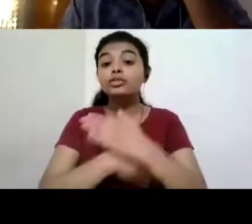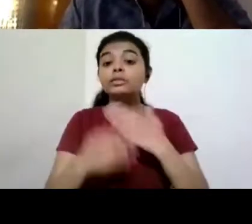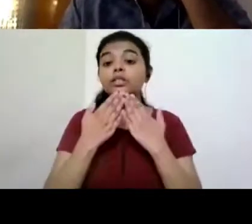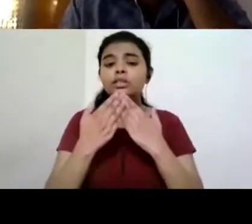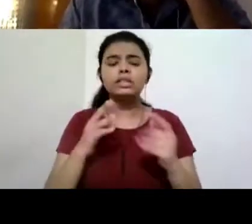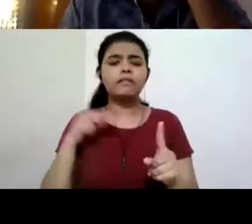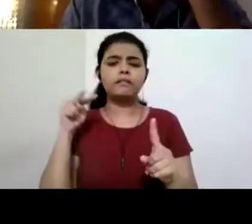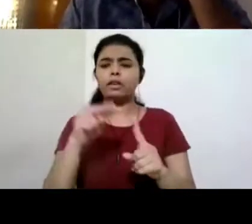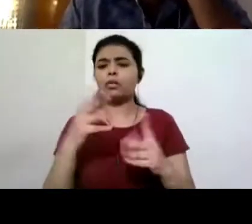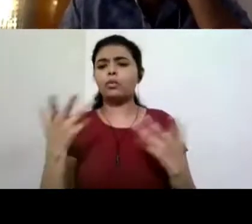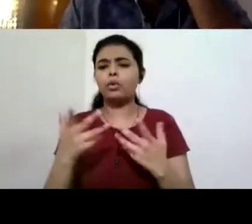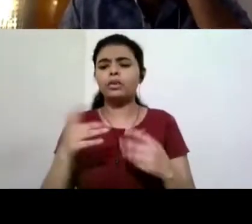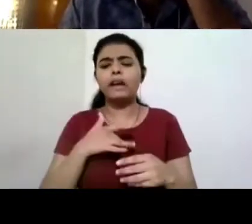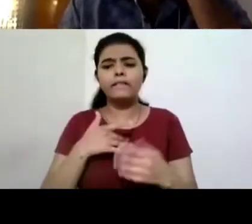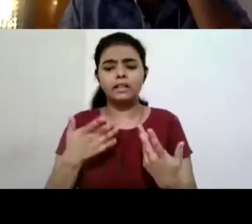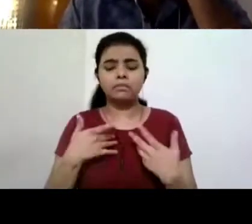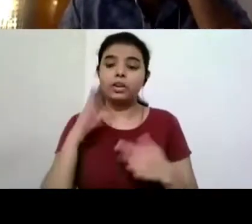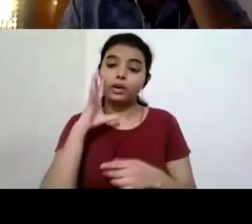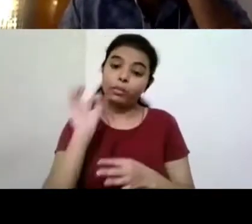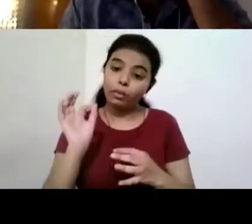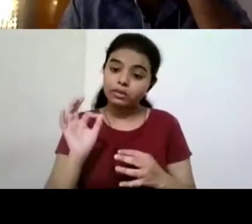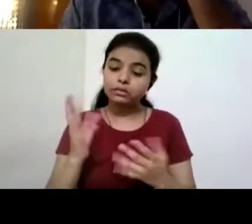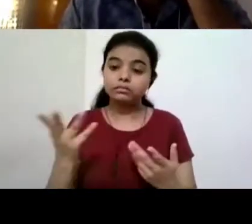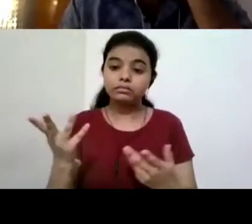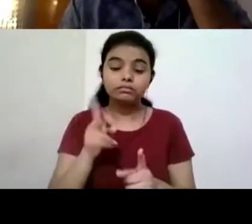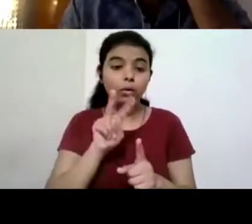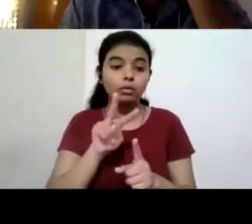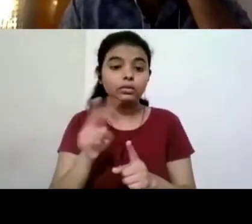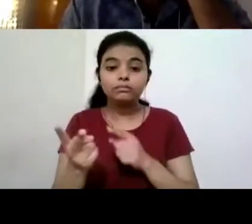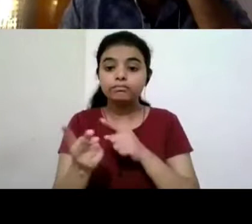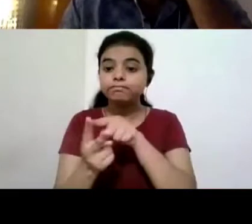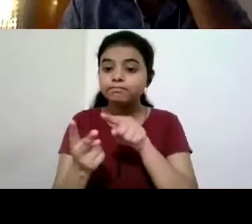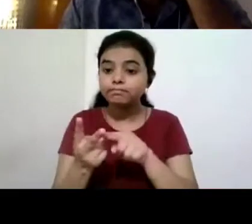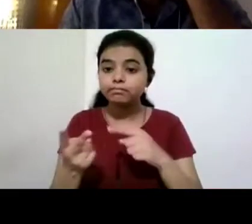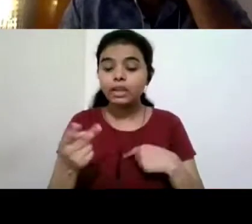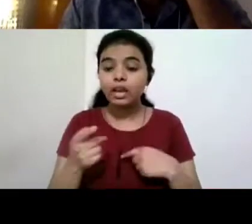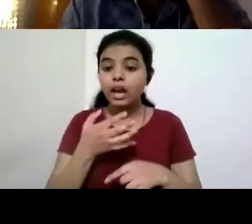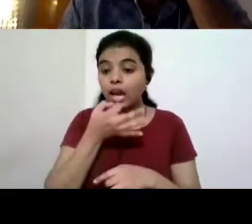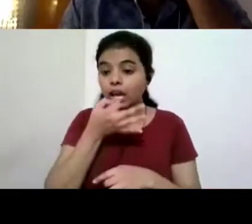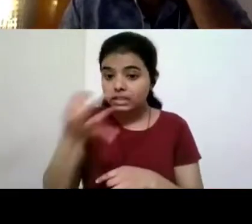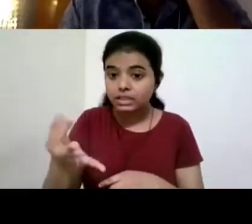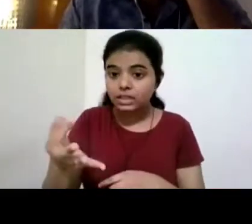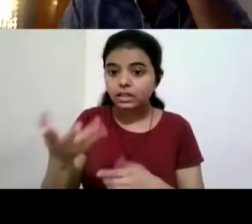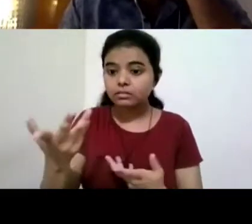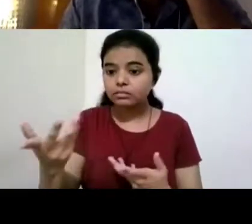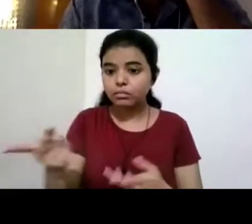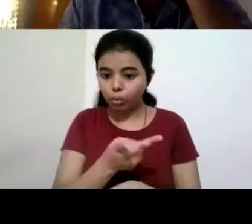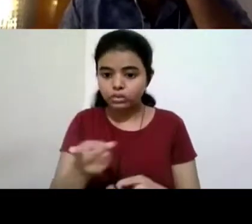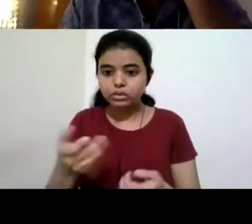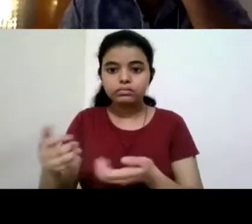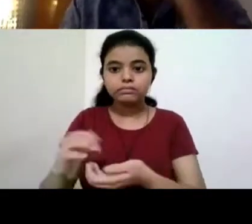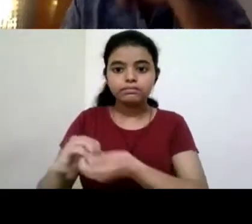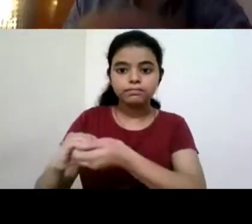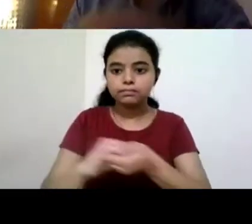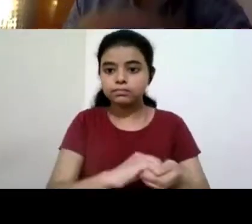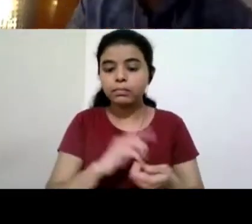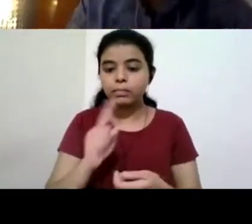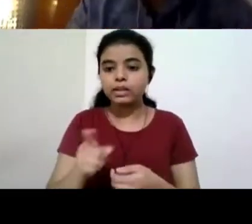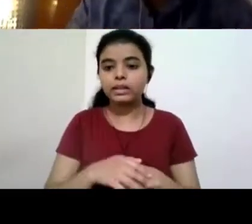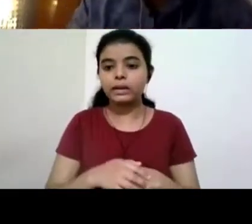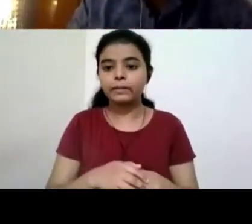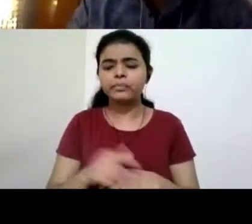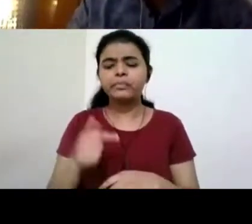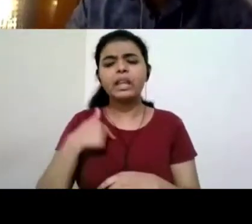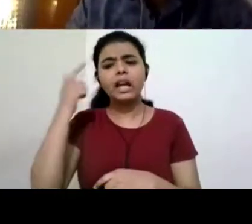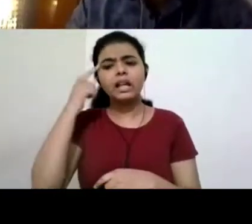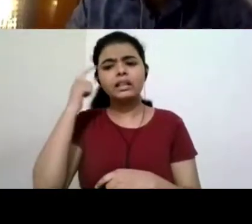studies? I felt it was important for me to put out both these constructs, because if I'm asking them to speak with each other, then it's like, which is the